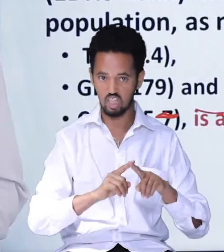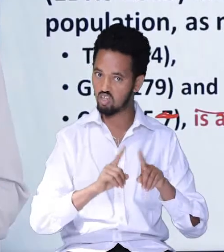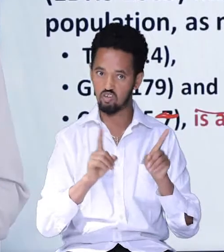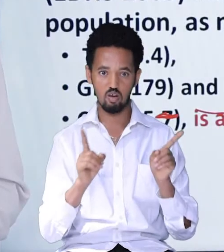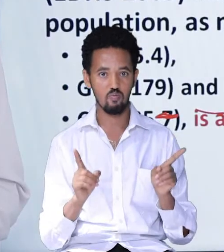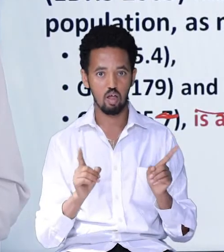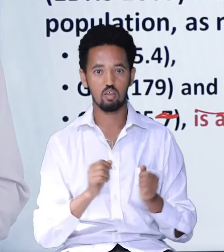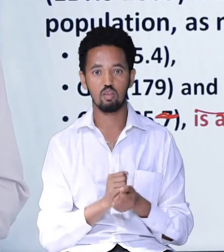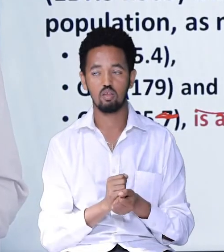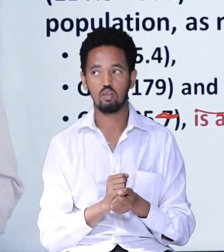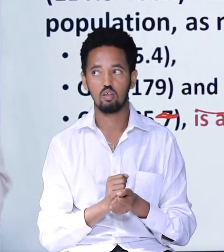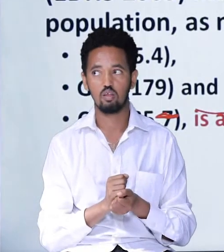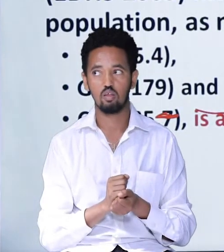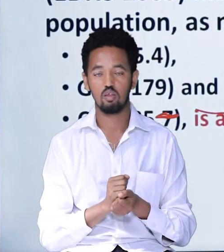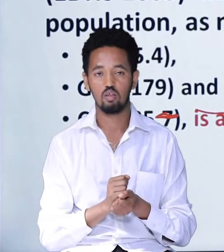difference.